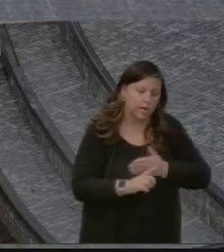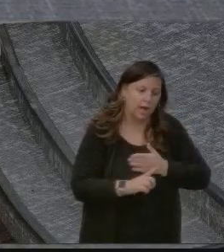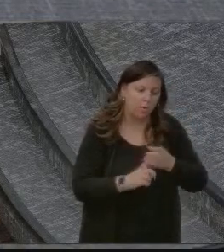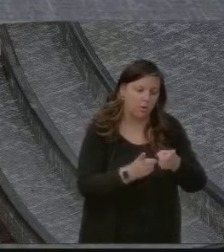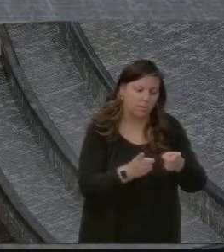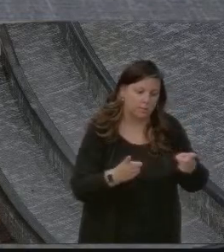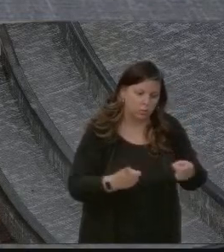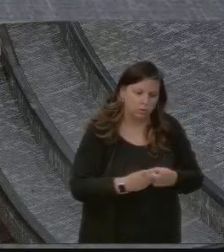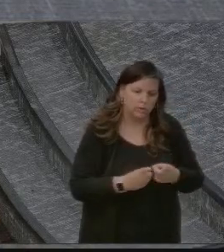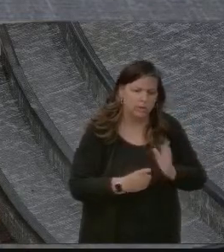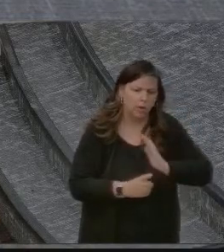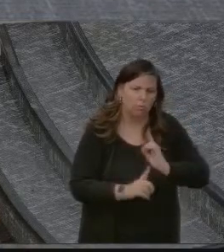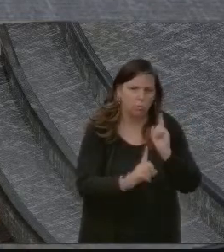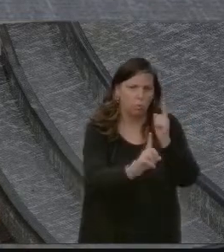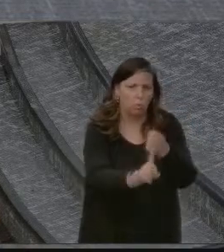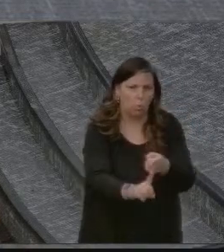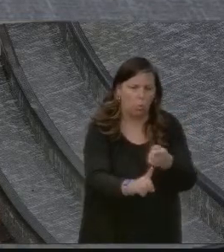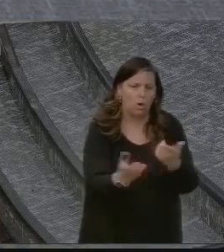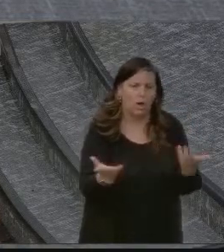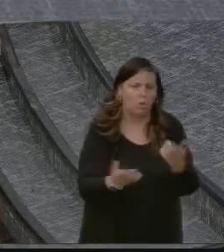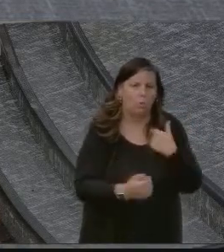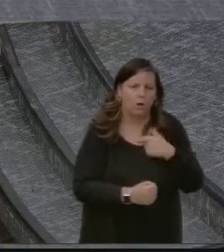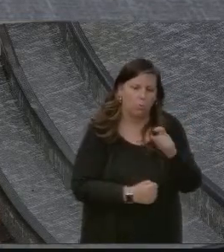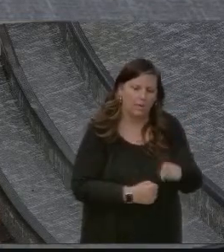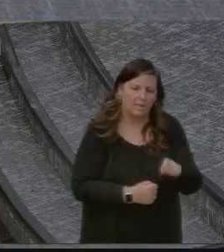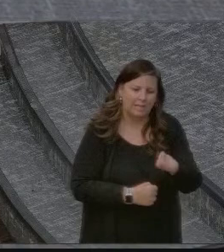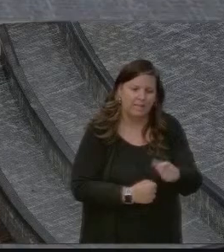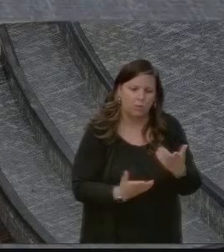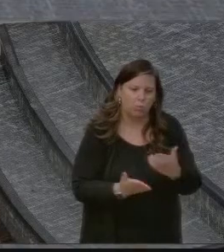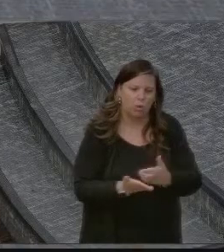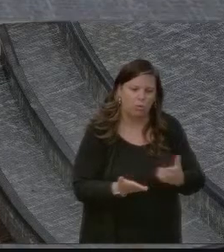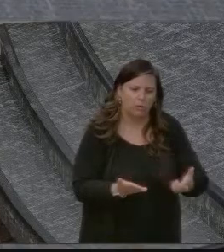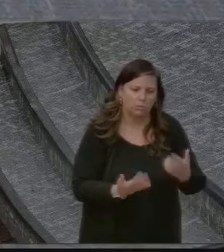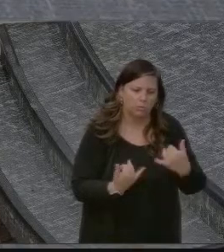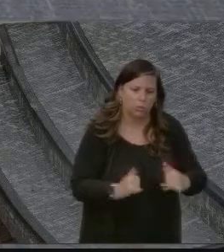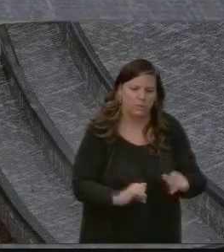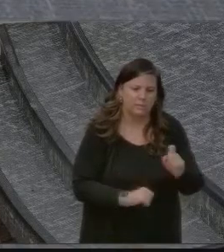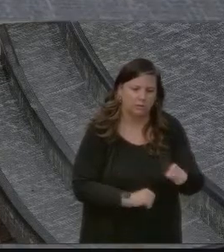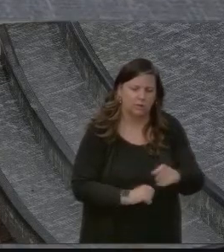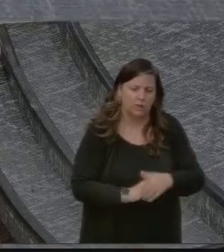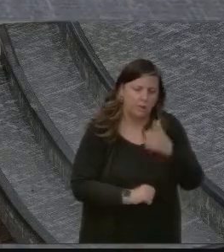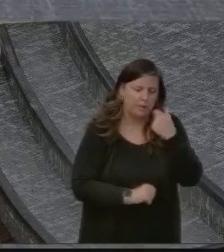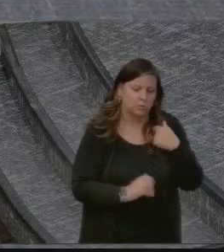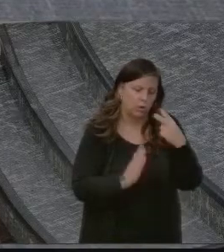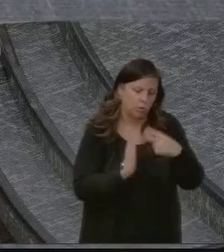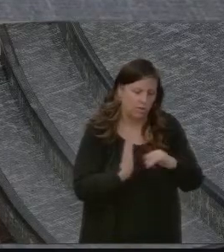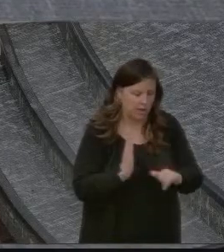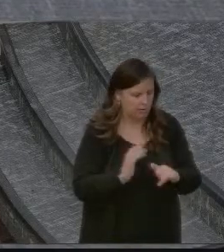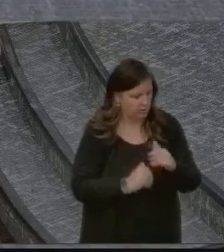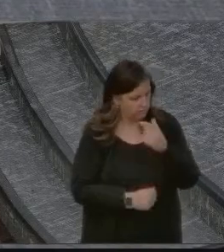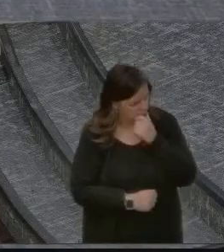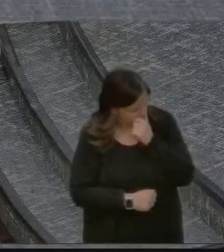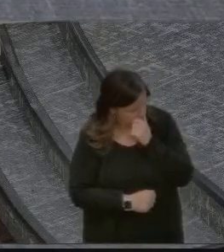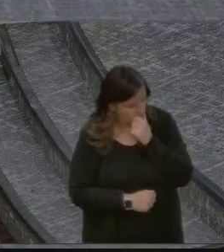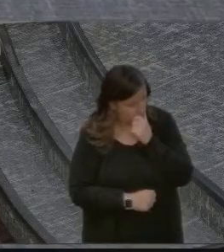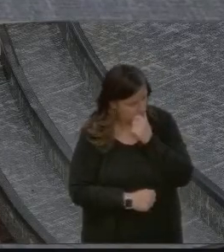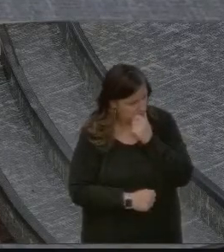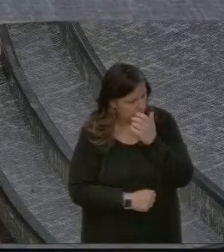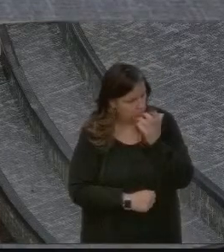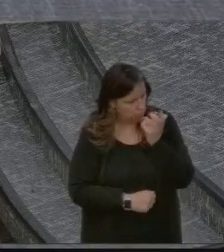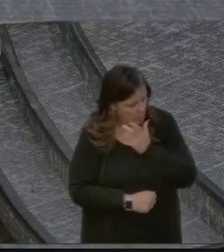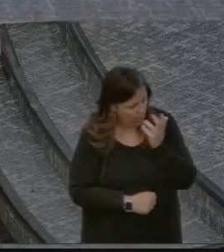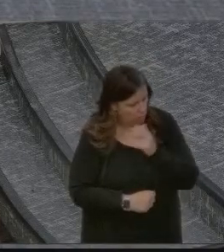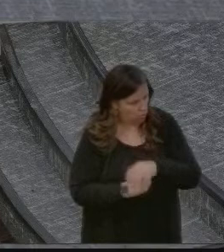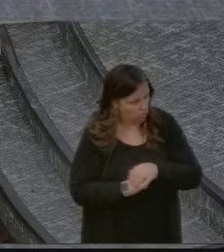going and like what is needed, what additional resources are needed. Because when I read that, I was like, oh my goodness. So